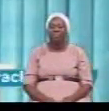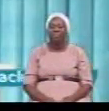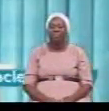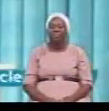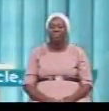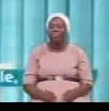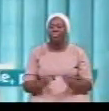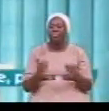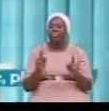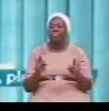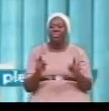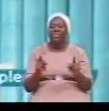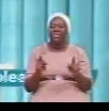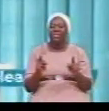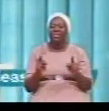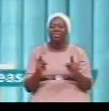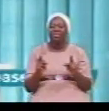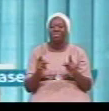Okay.